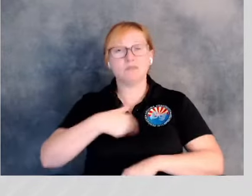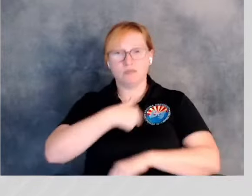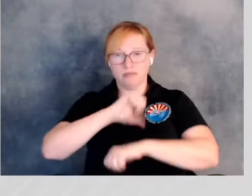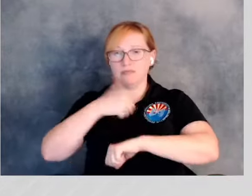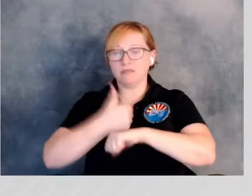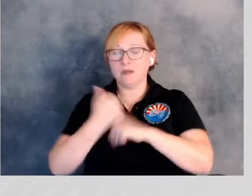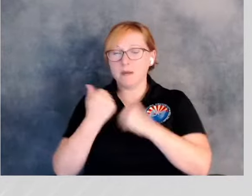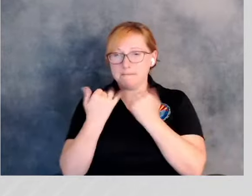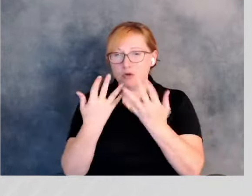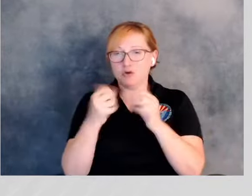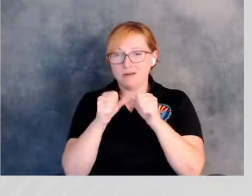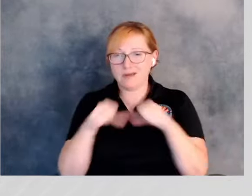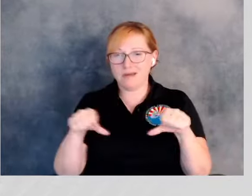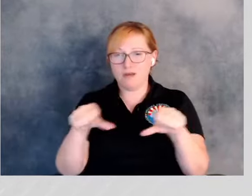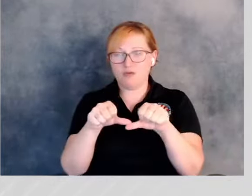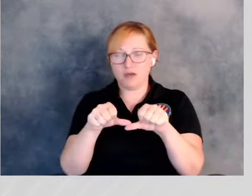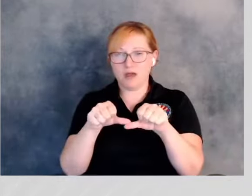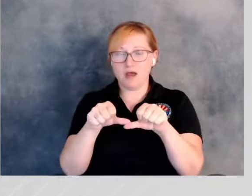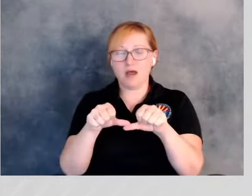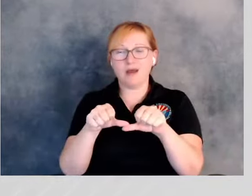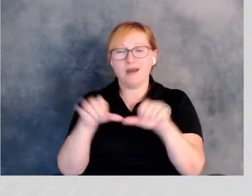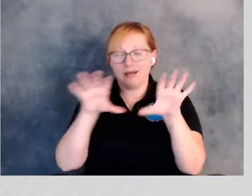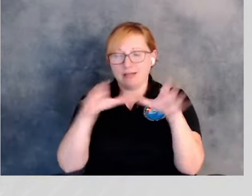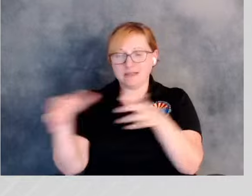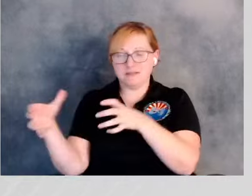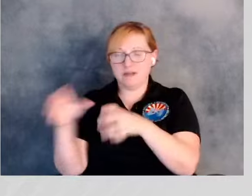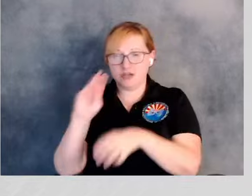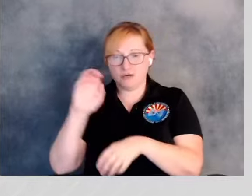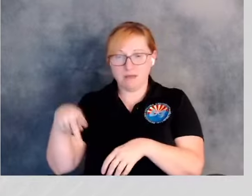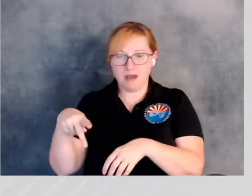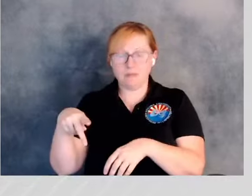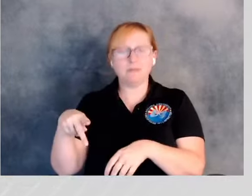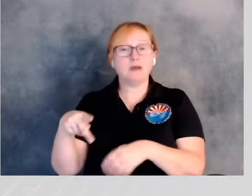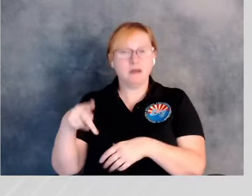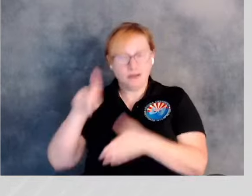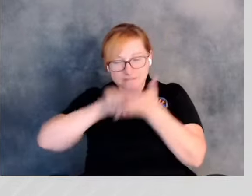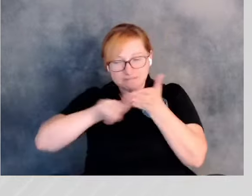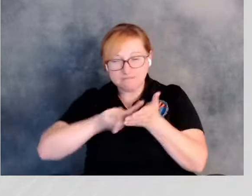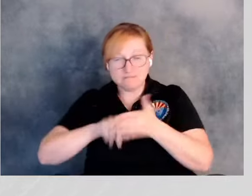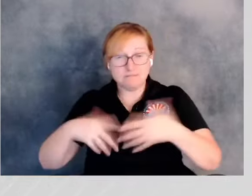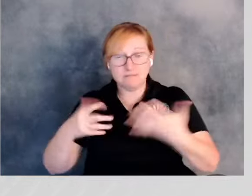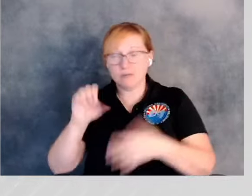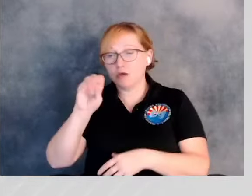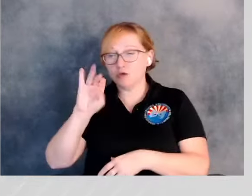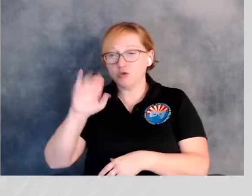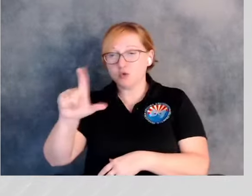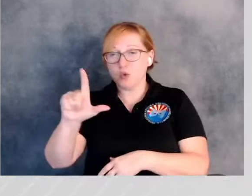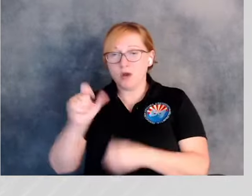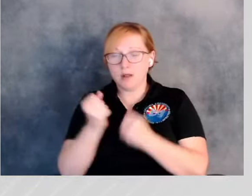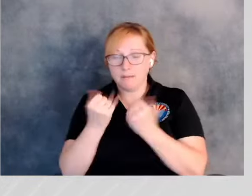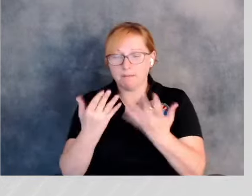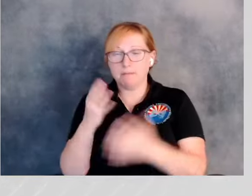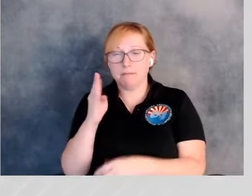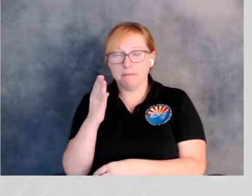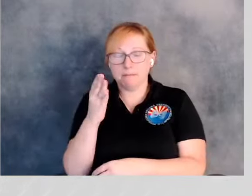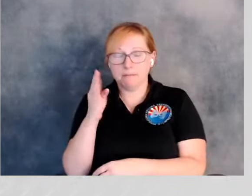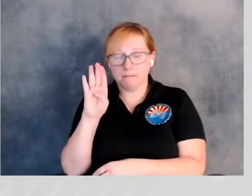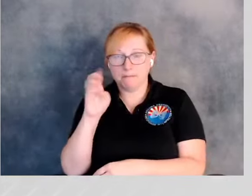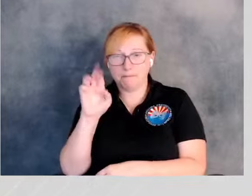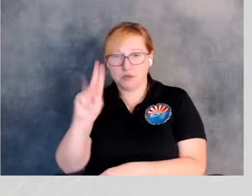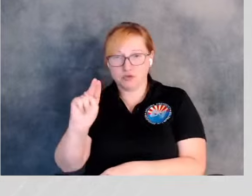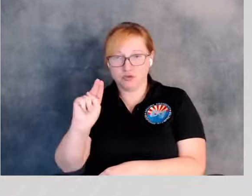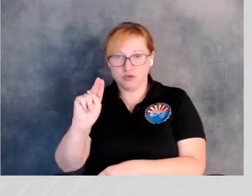we fine-tune and reclassify, known as the soil burn severity map. That soil burn severity map is the basis for all of